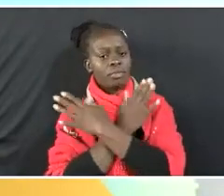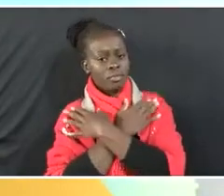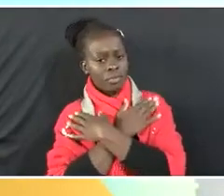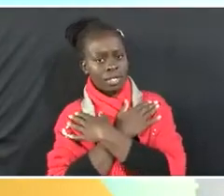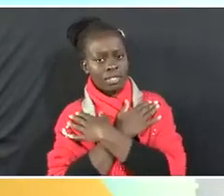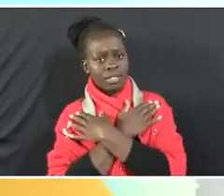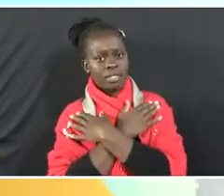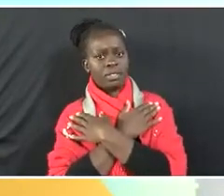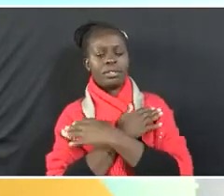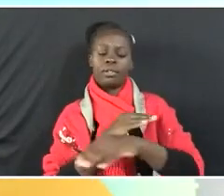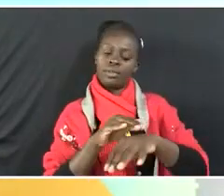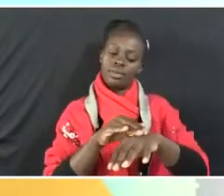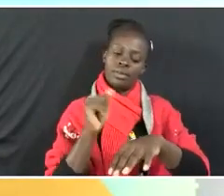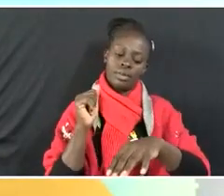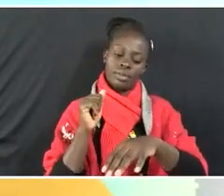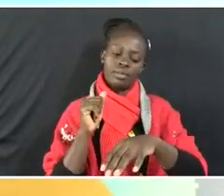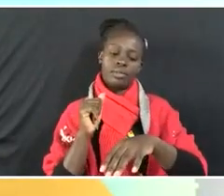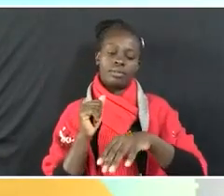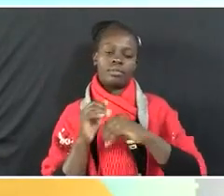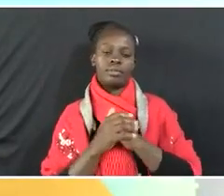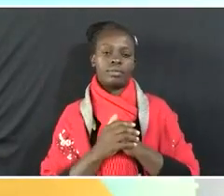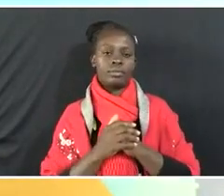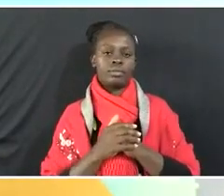they had to call for him to come.